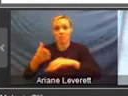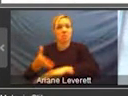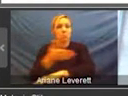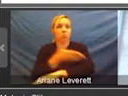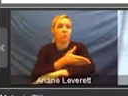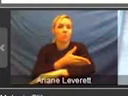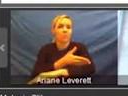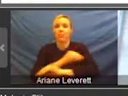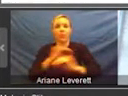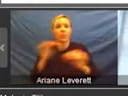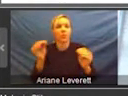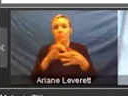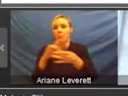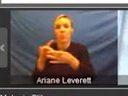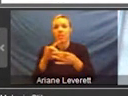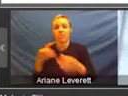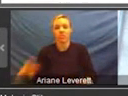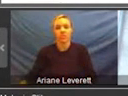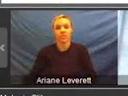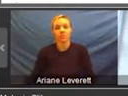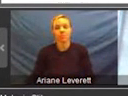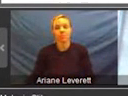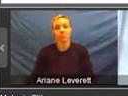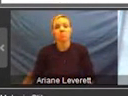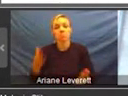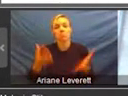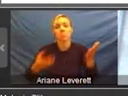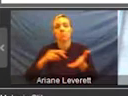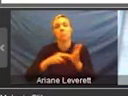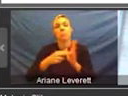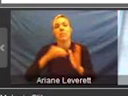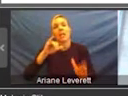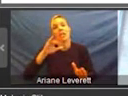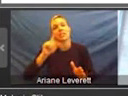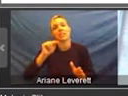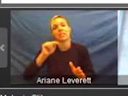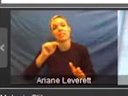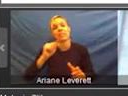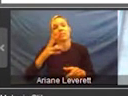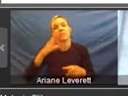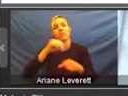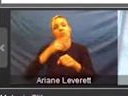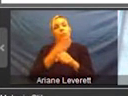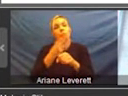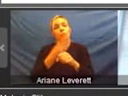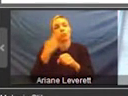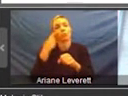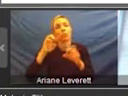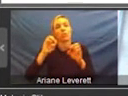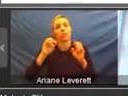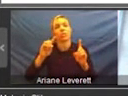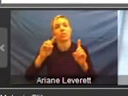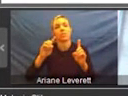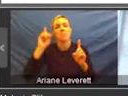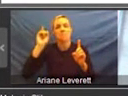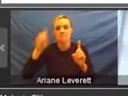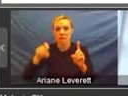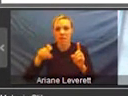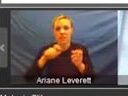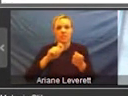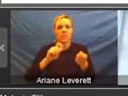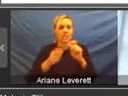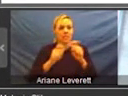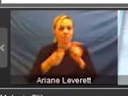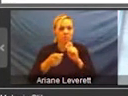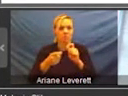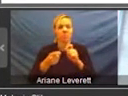of using ICTs for education needs to be adapted,